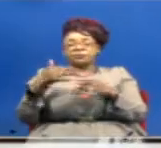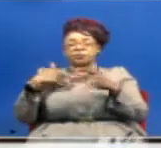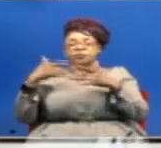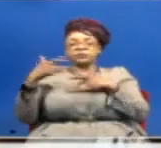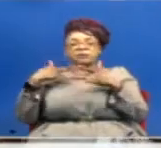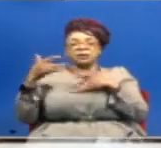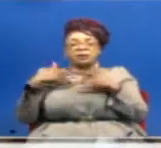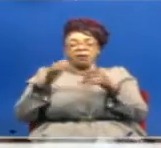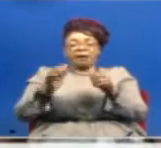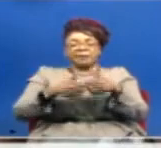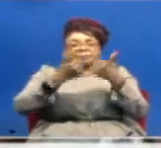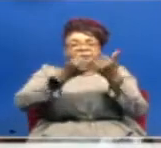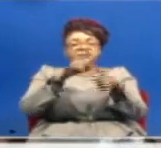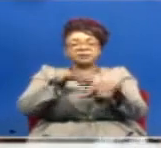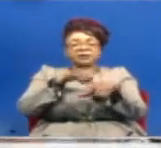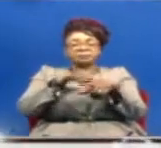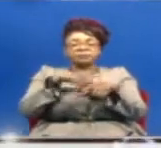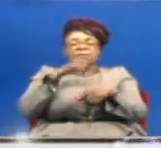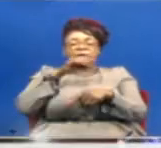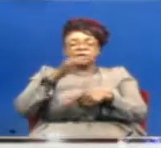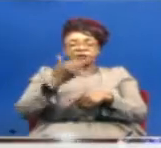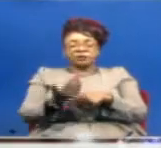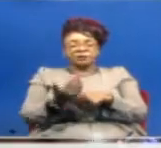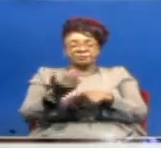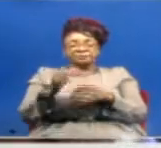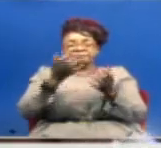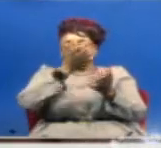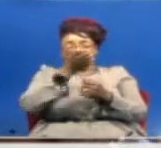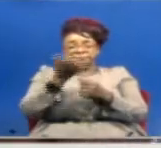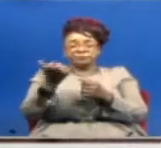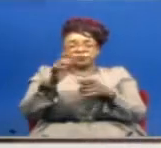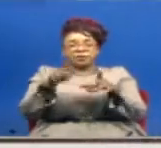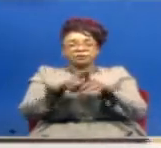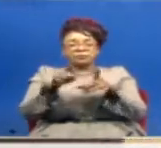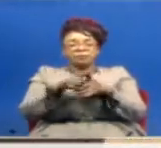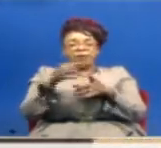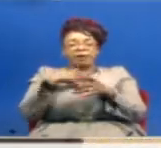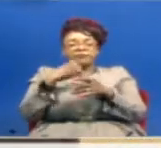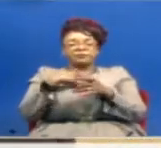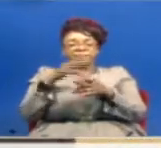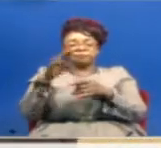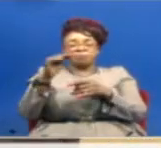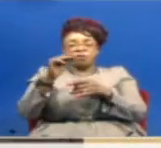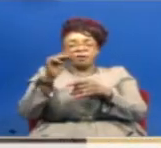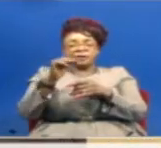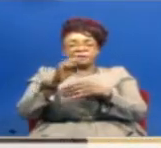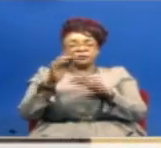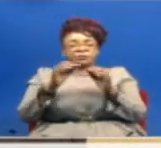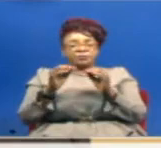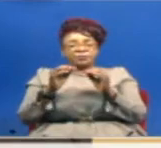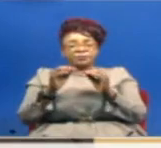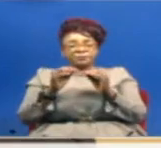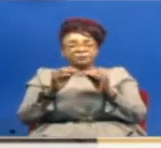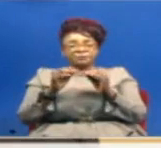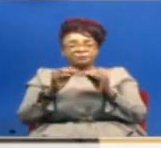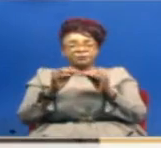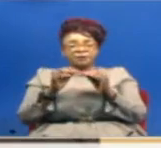of concerns of the boy child being neglected and lacking role models. The issue of us as